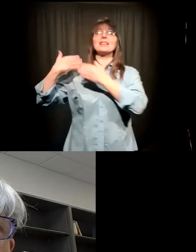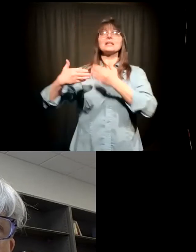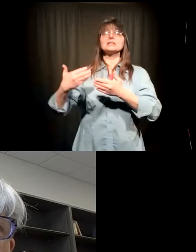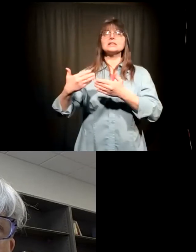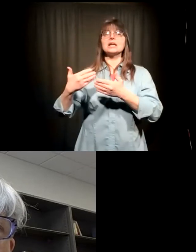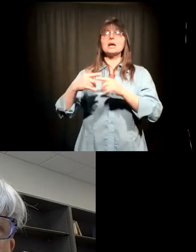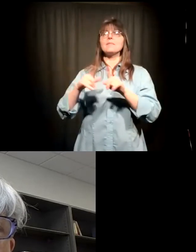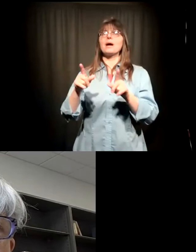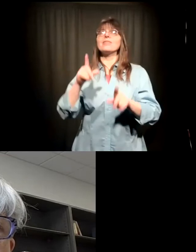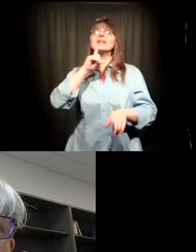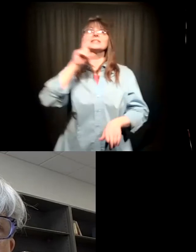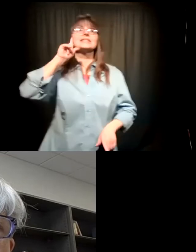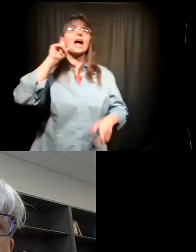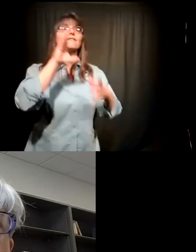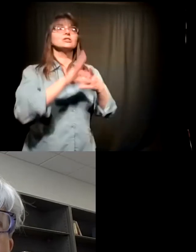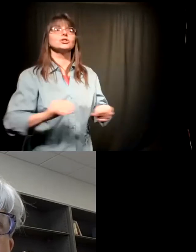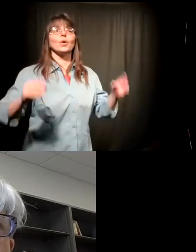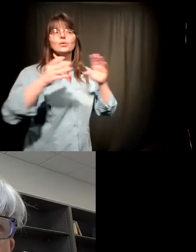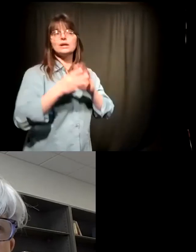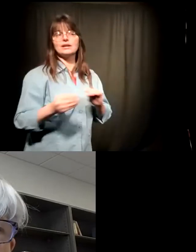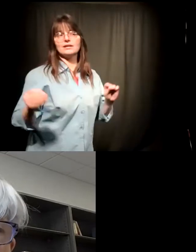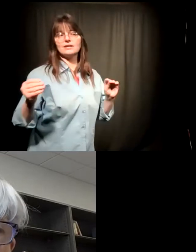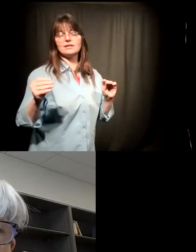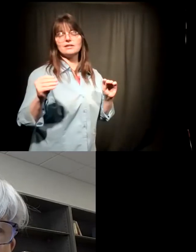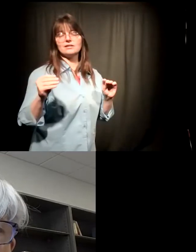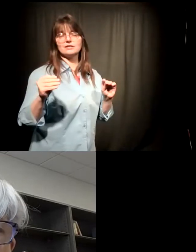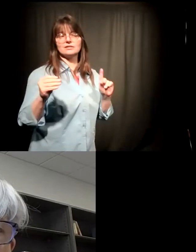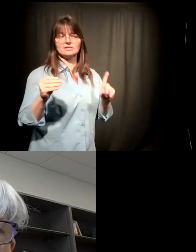a deaf story that has been